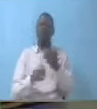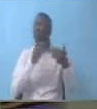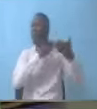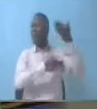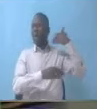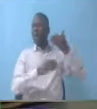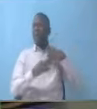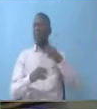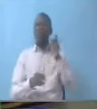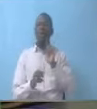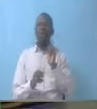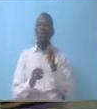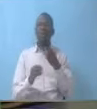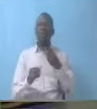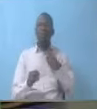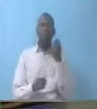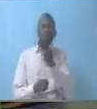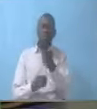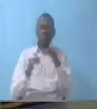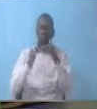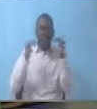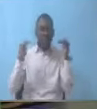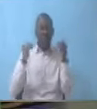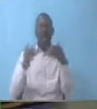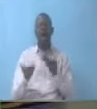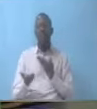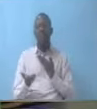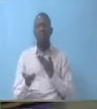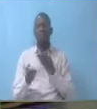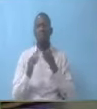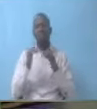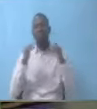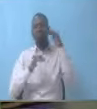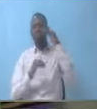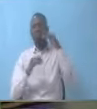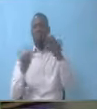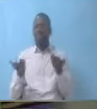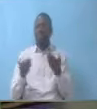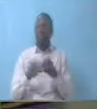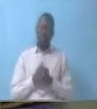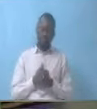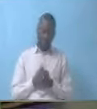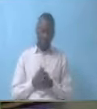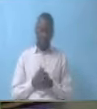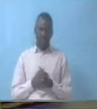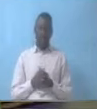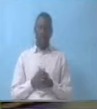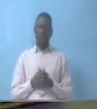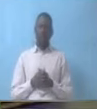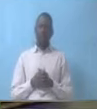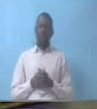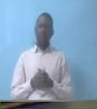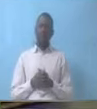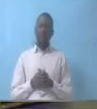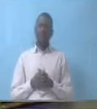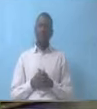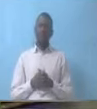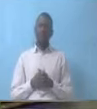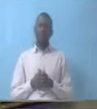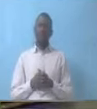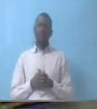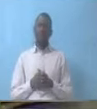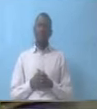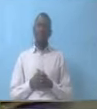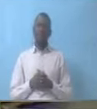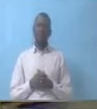Yep, liñ don set nak moy li nga xamne modi sen am tollu way bi fa nga xamne mom la tollu buñ ko mengali ak balañ len don